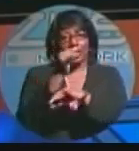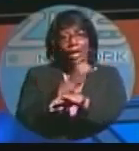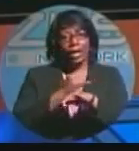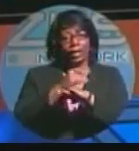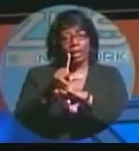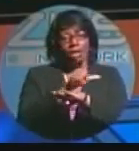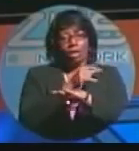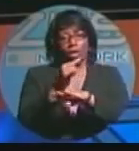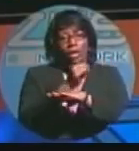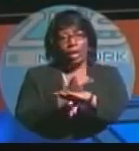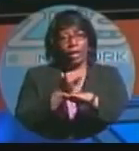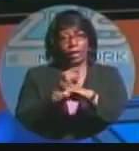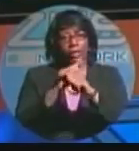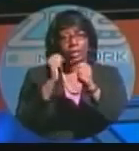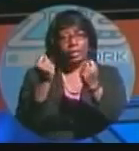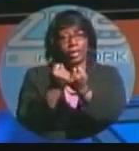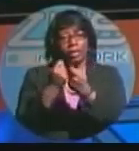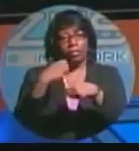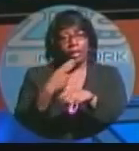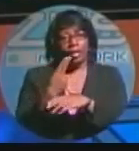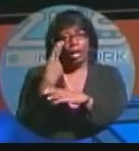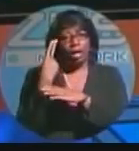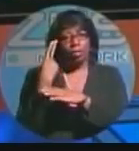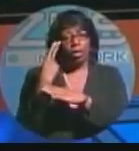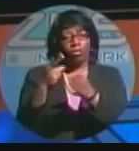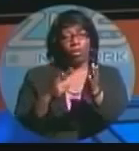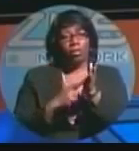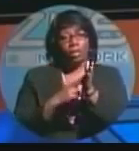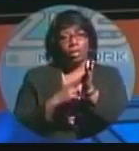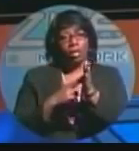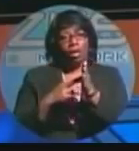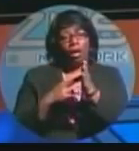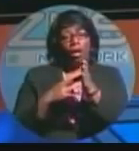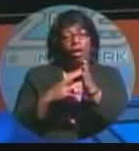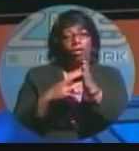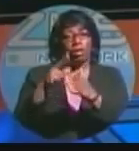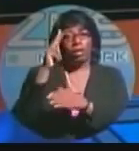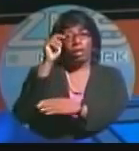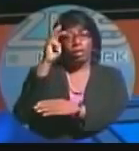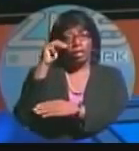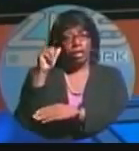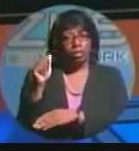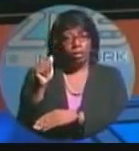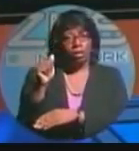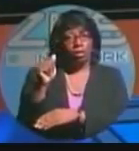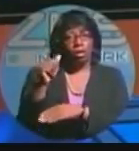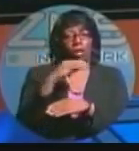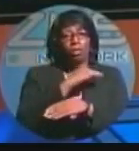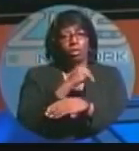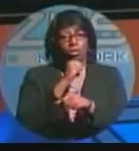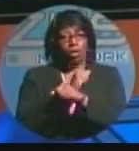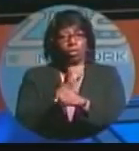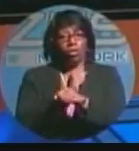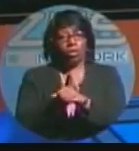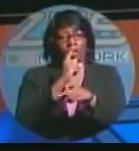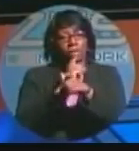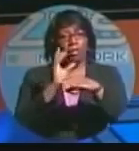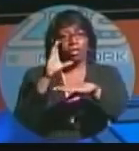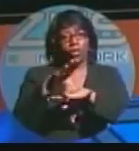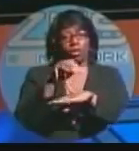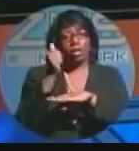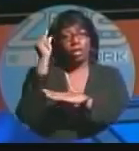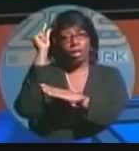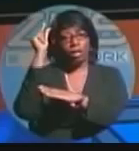Long Island. The team is made up of representatives from the Ministry of Works, NEMA, Red Cross, Social Services, the Defense Force, and other